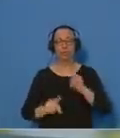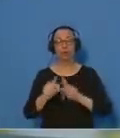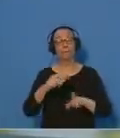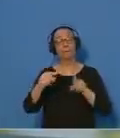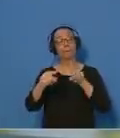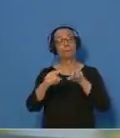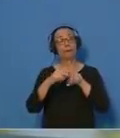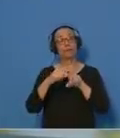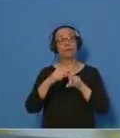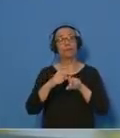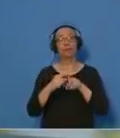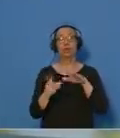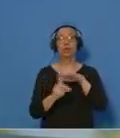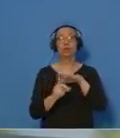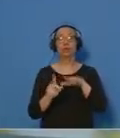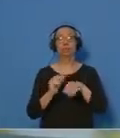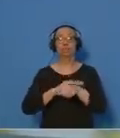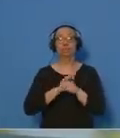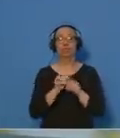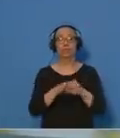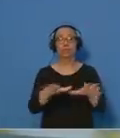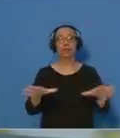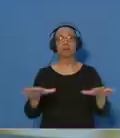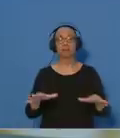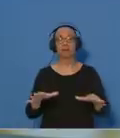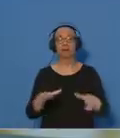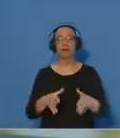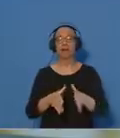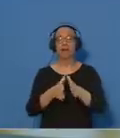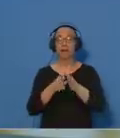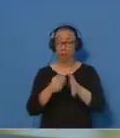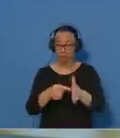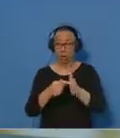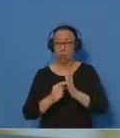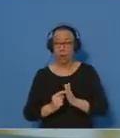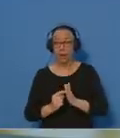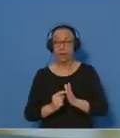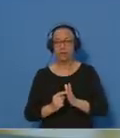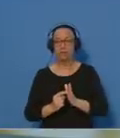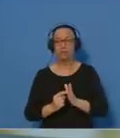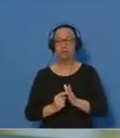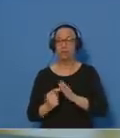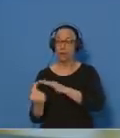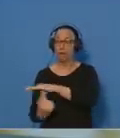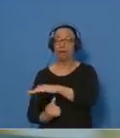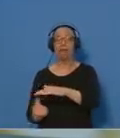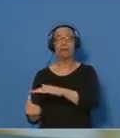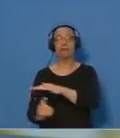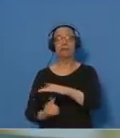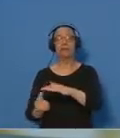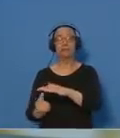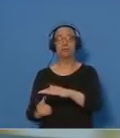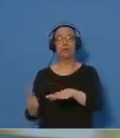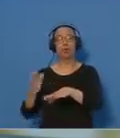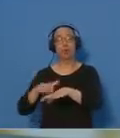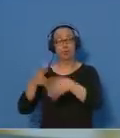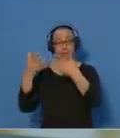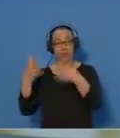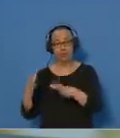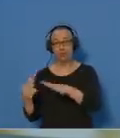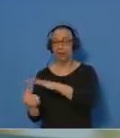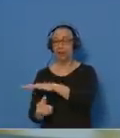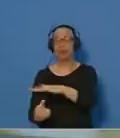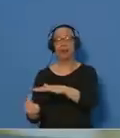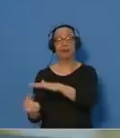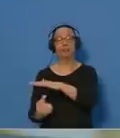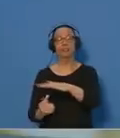for COVID-19 are required to isolate, and upon the conclusion of their